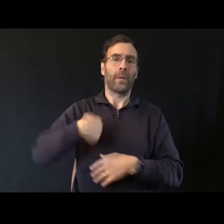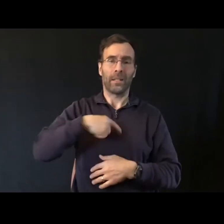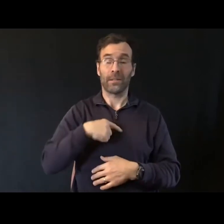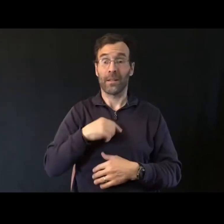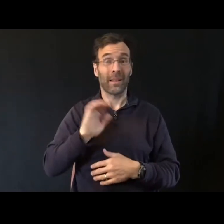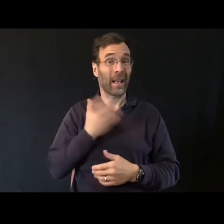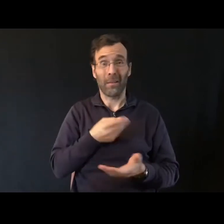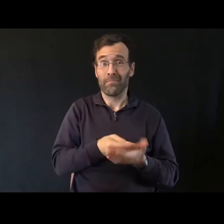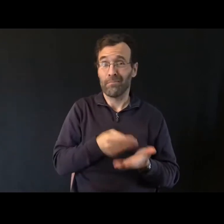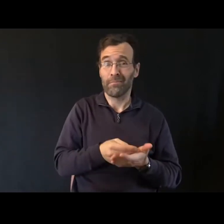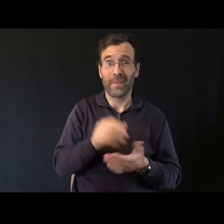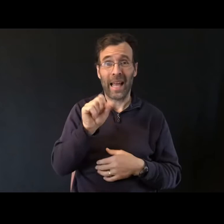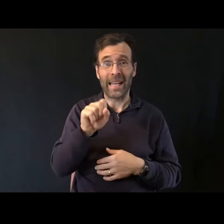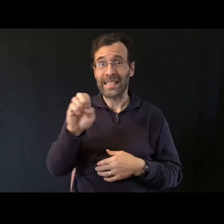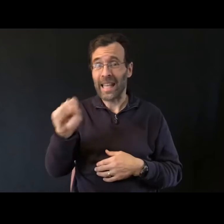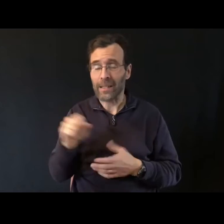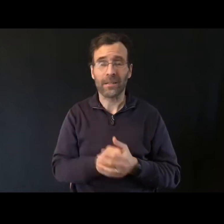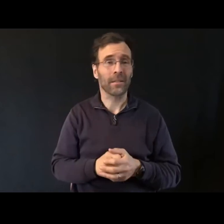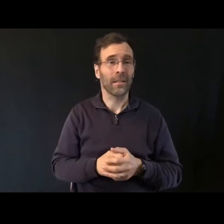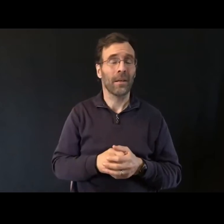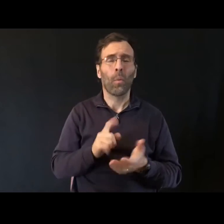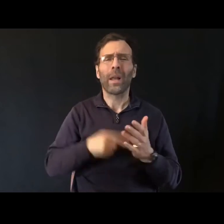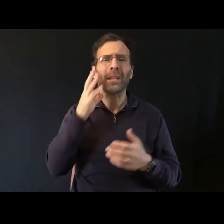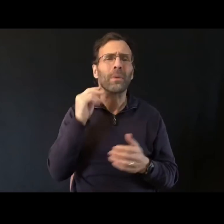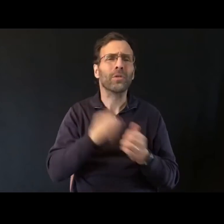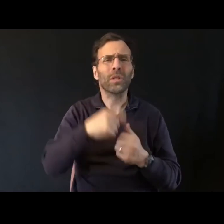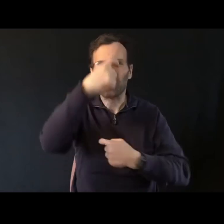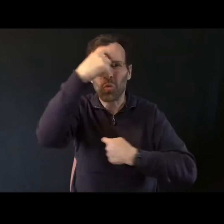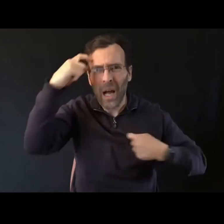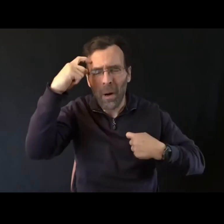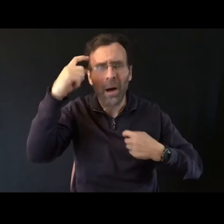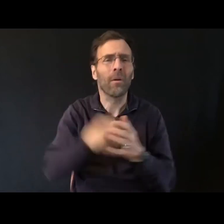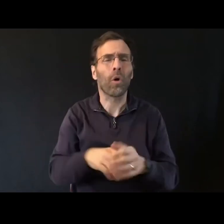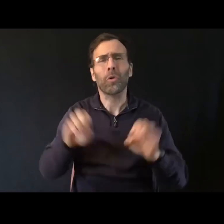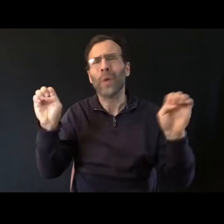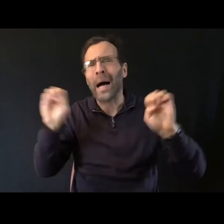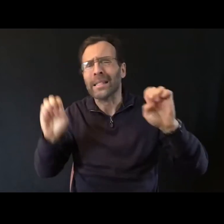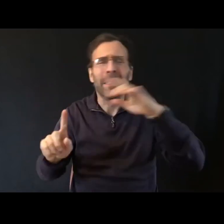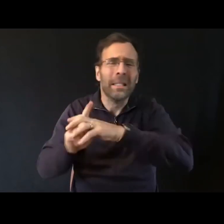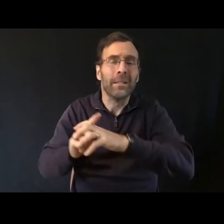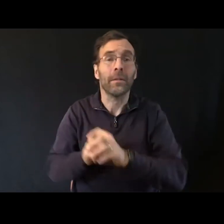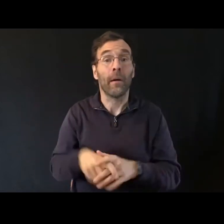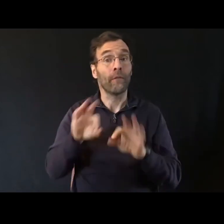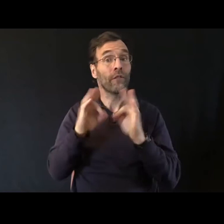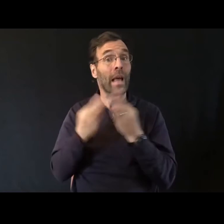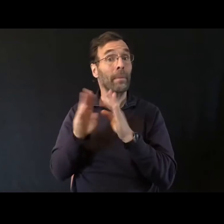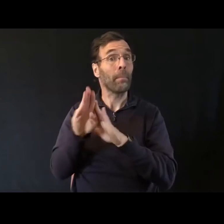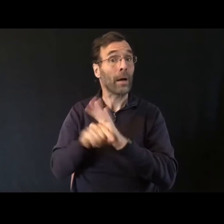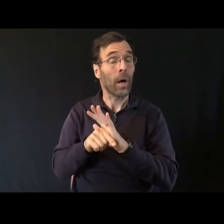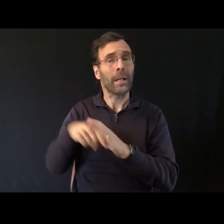socioeconomic background, trauma and crisis experiences, family background and history, educational